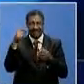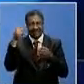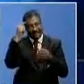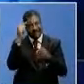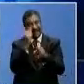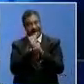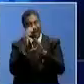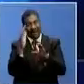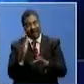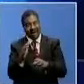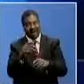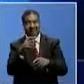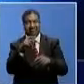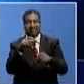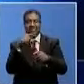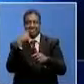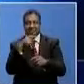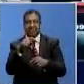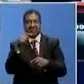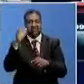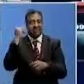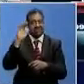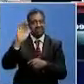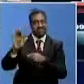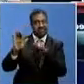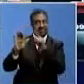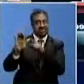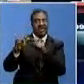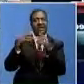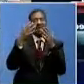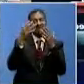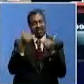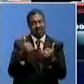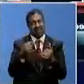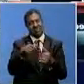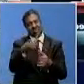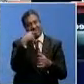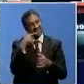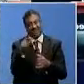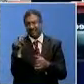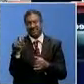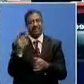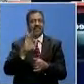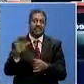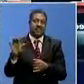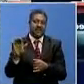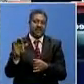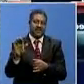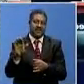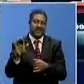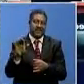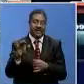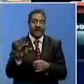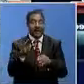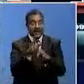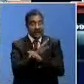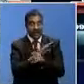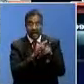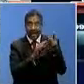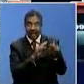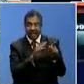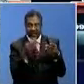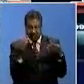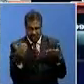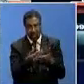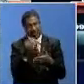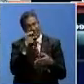program. And Mrs. Nalumango stated that Zambia is a Christian nation and that the new donor administration